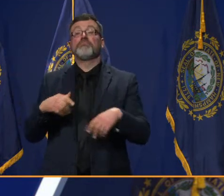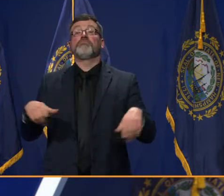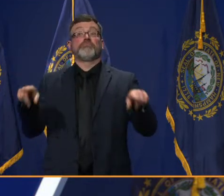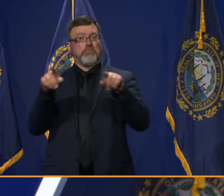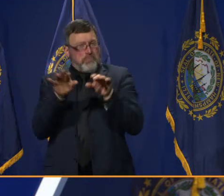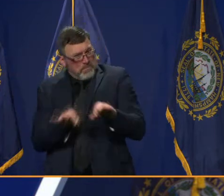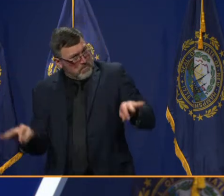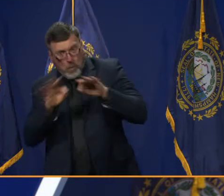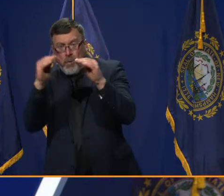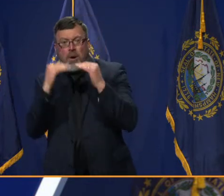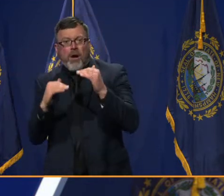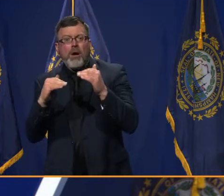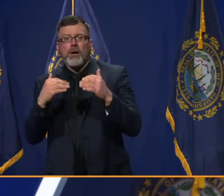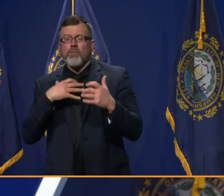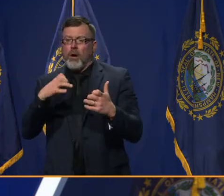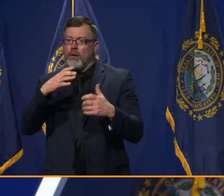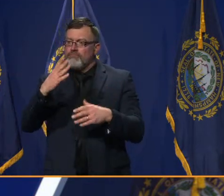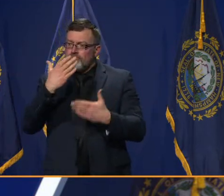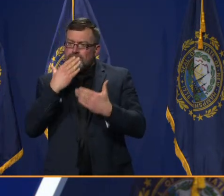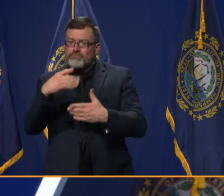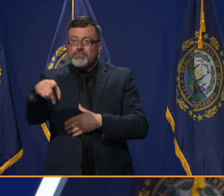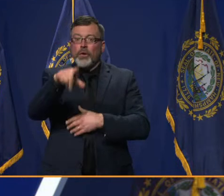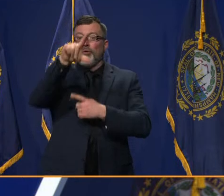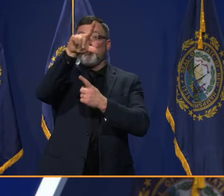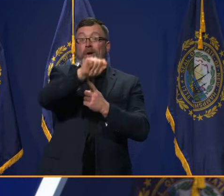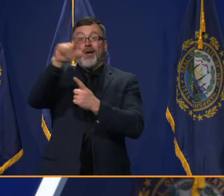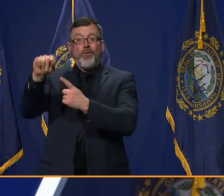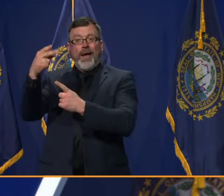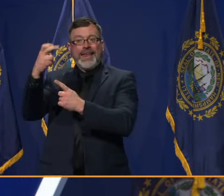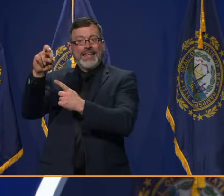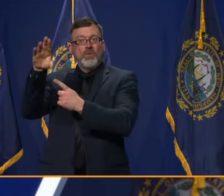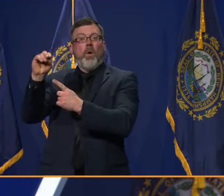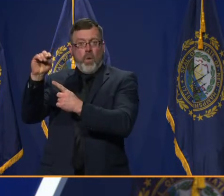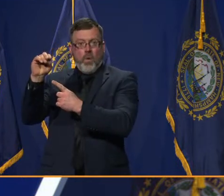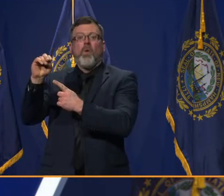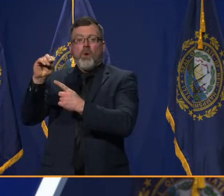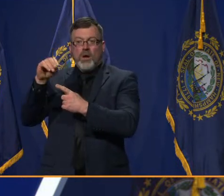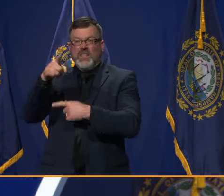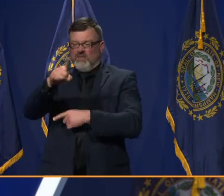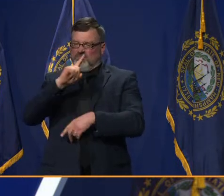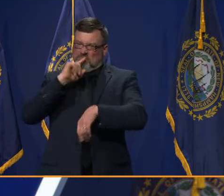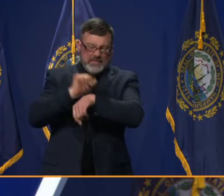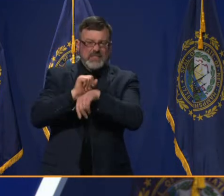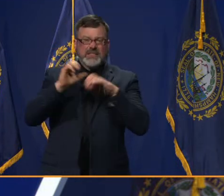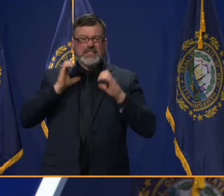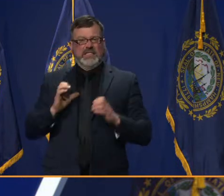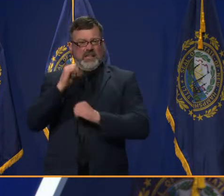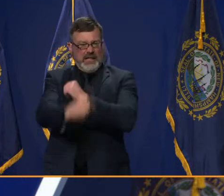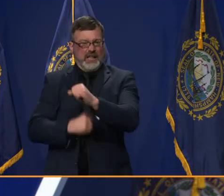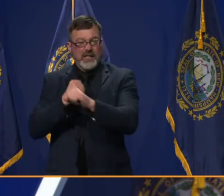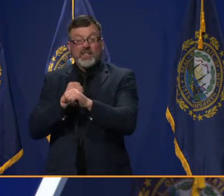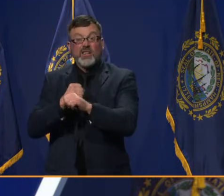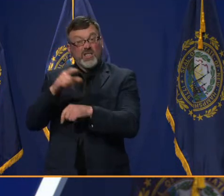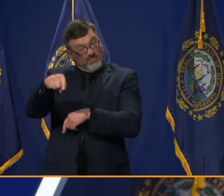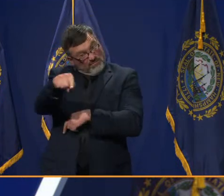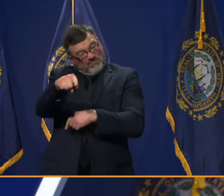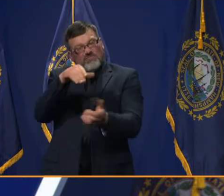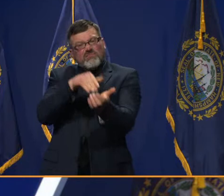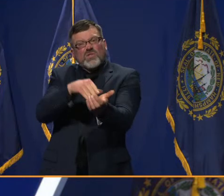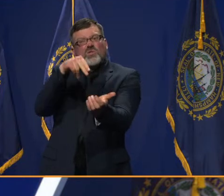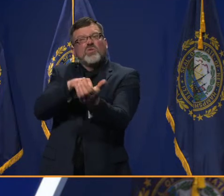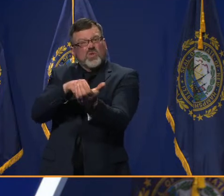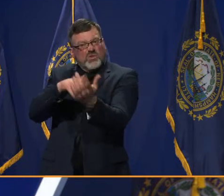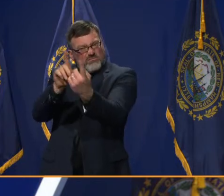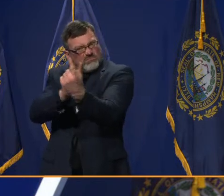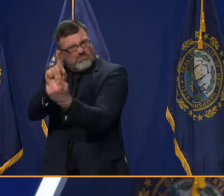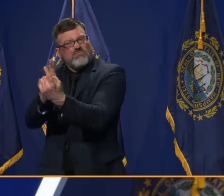Hampshire's heroes of 2020, the true citizens of the year, our frontline healthcare workers, the nurses and the caretakers